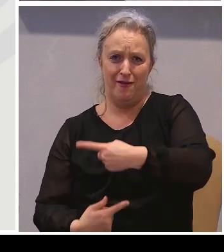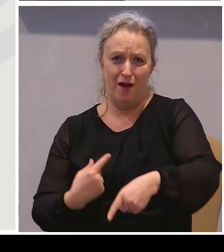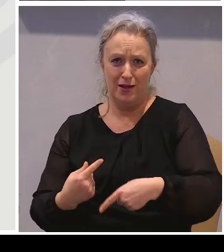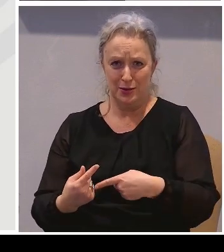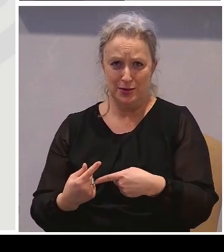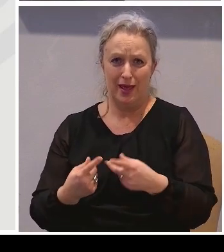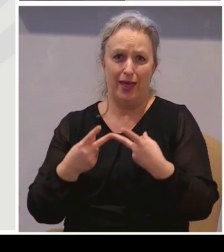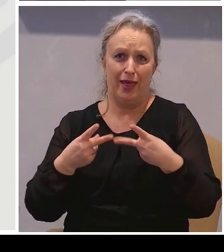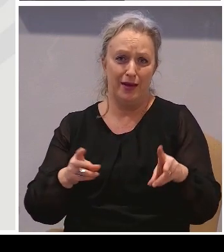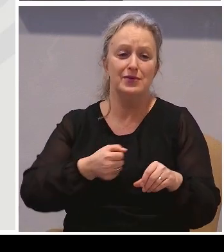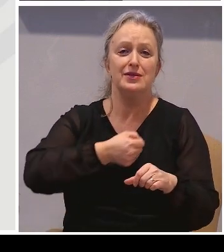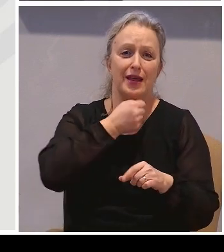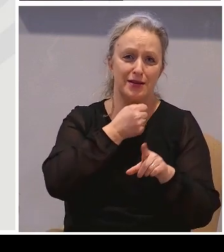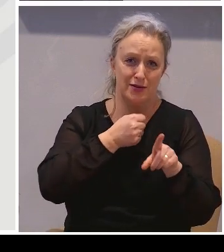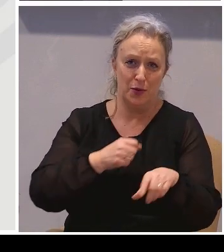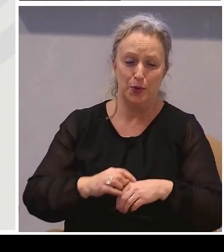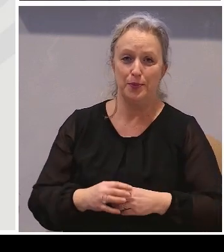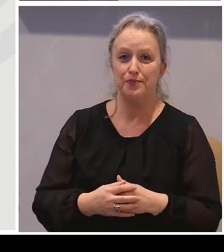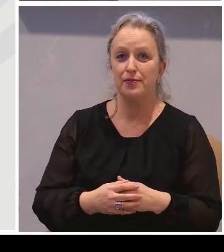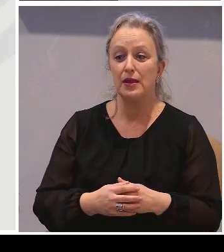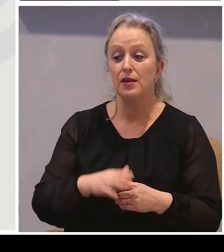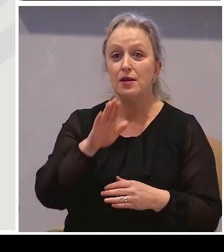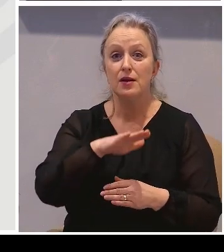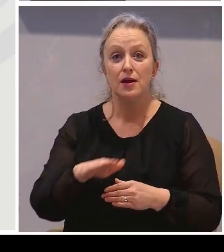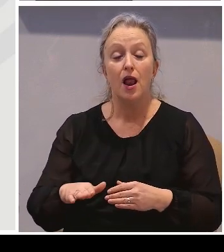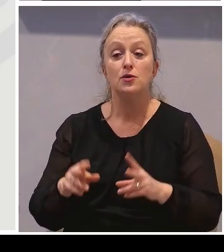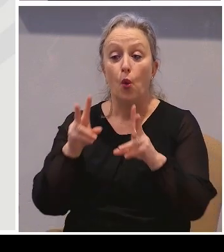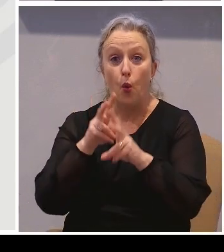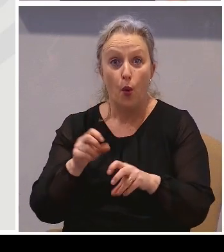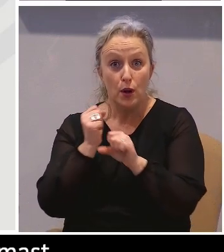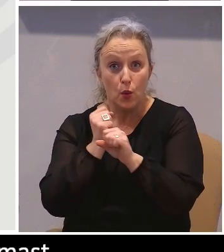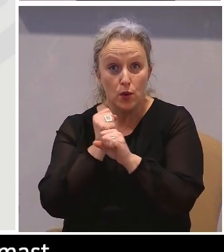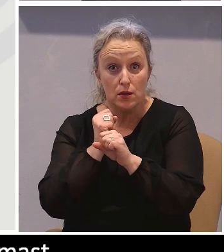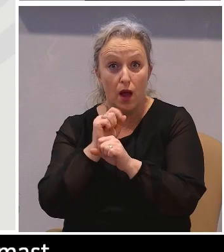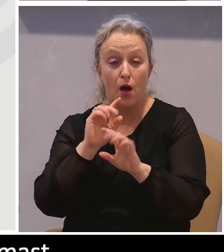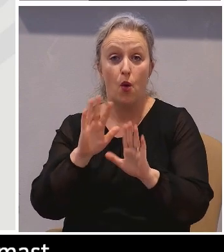Children have a completely different metabolism, depending on how old they are.